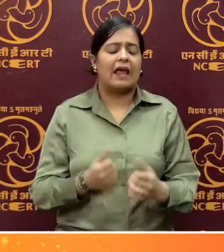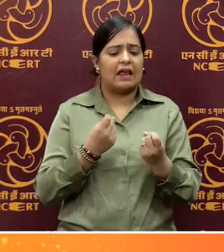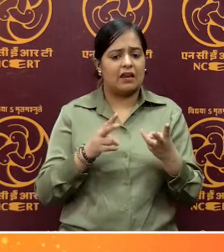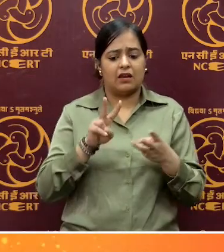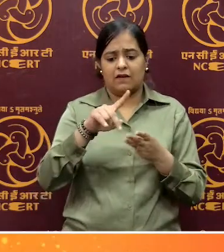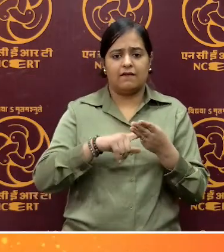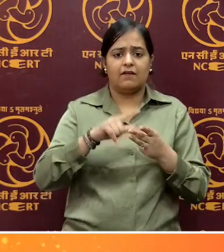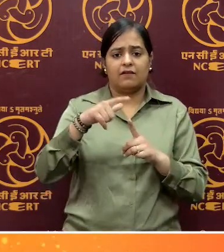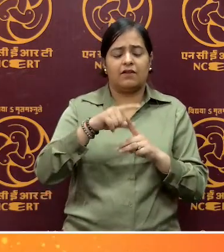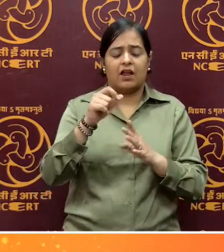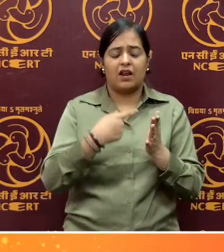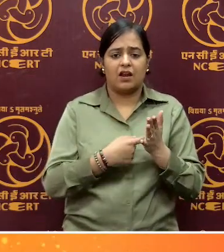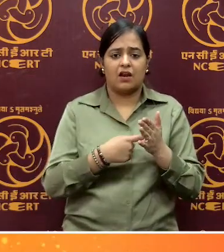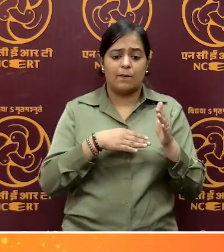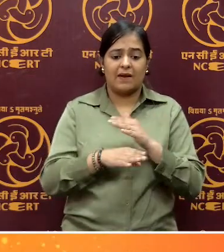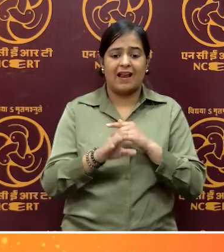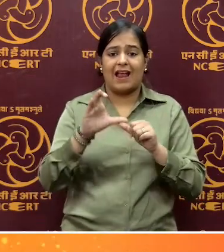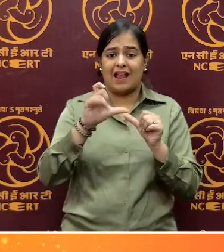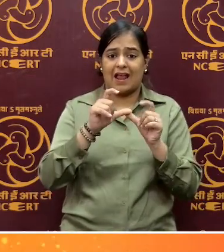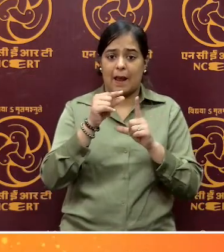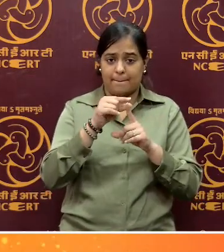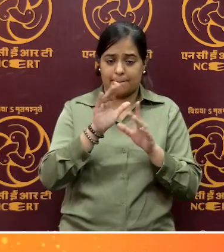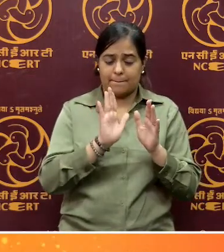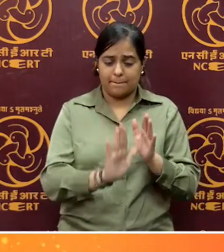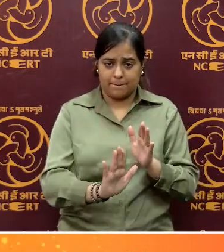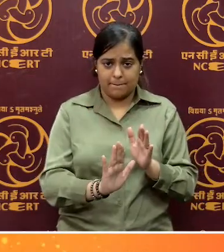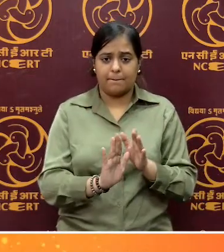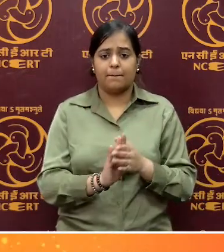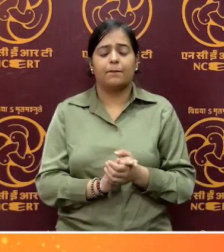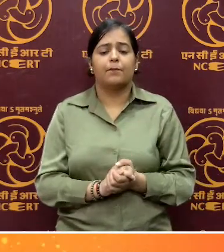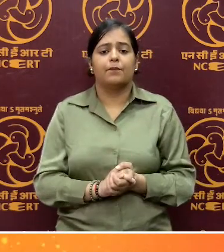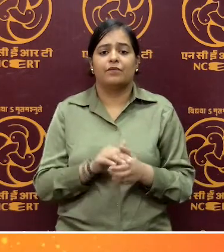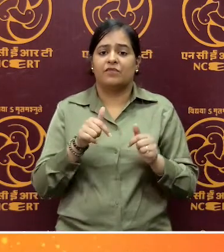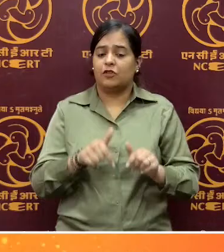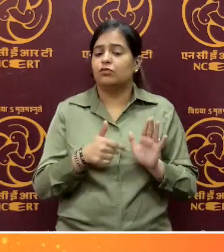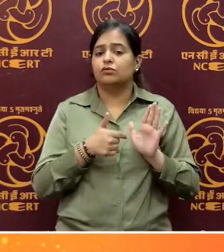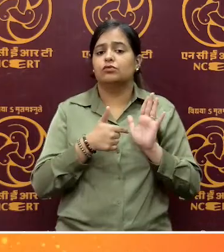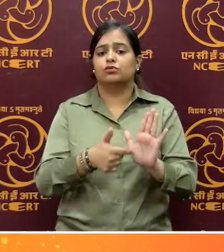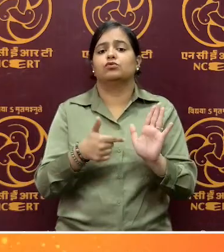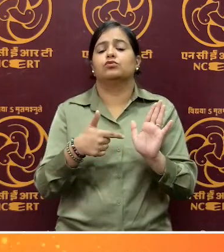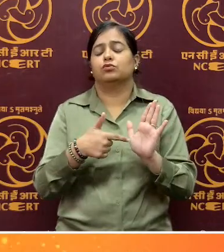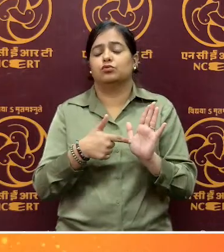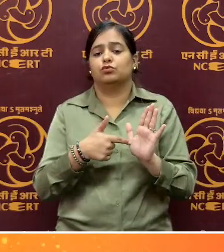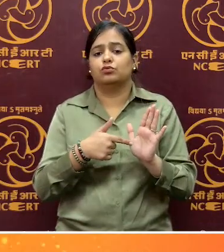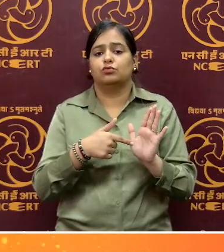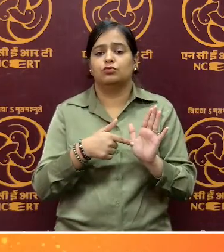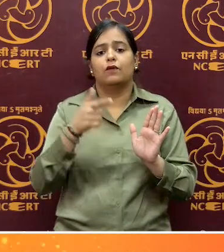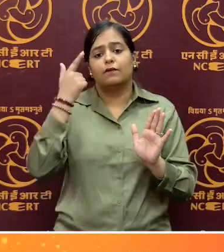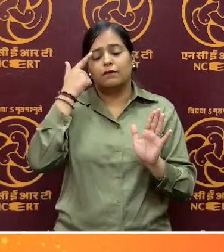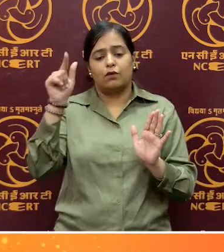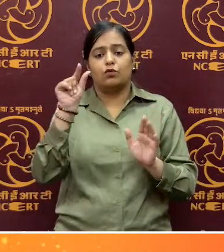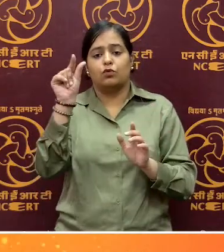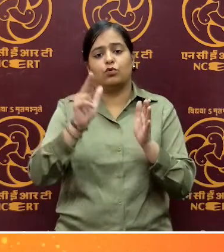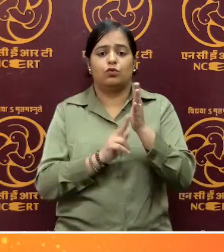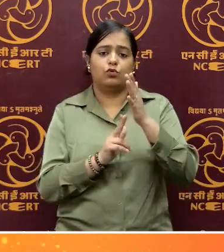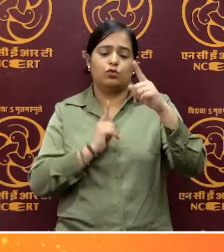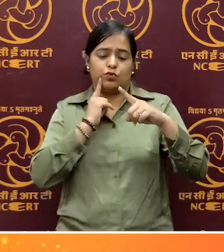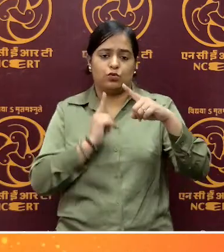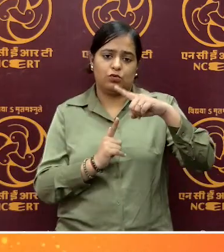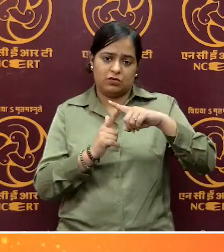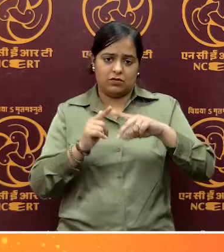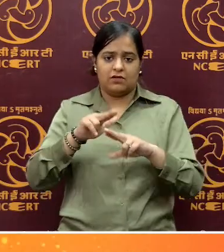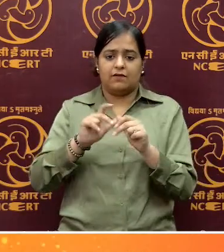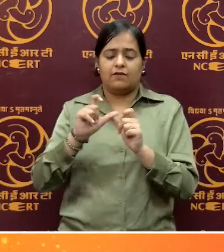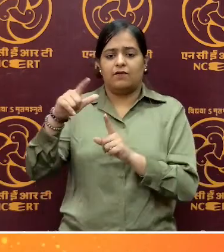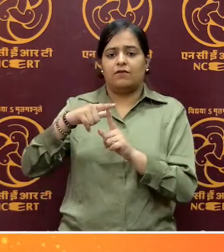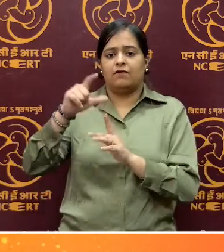over it. If a cap is written over a vector, this representation is meant for unit vector. So I have put a